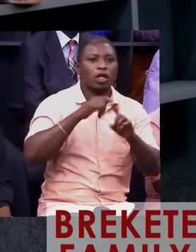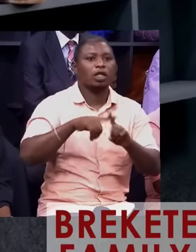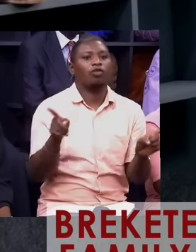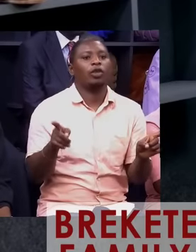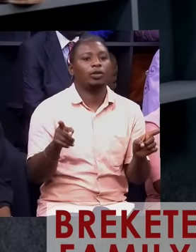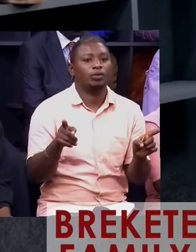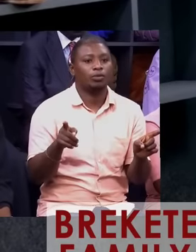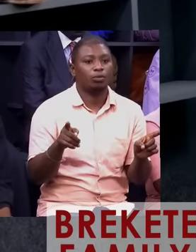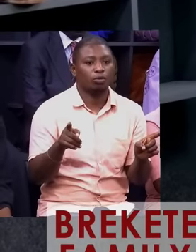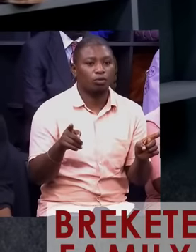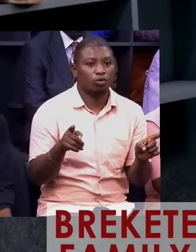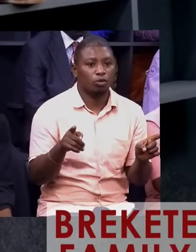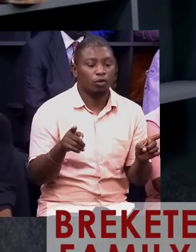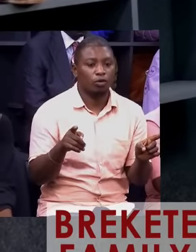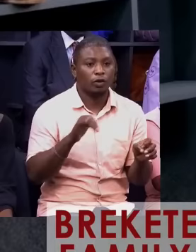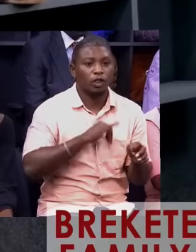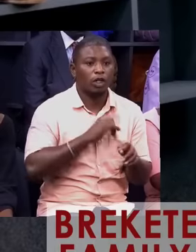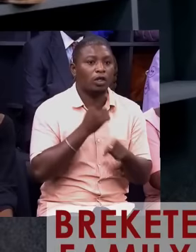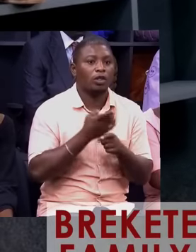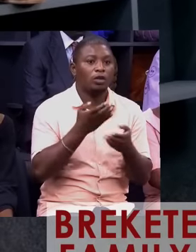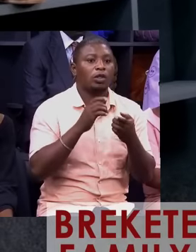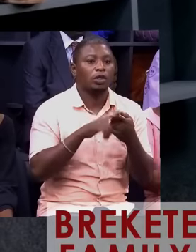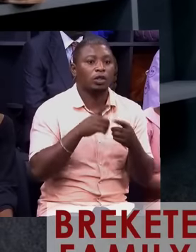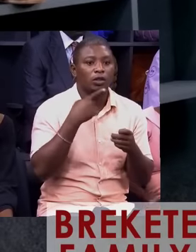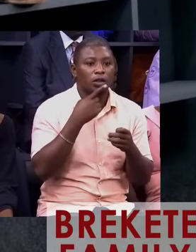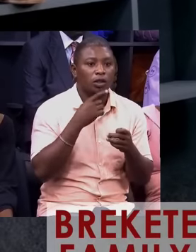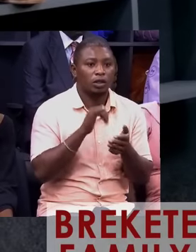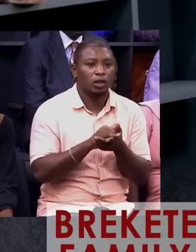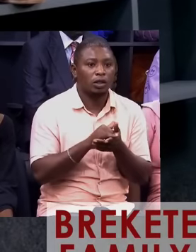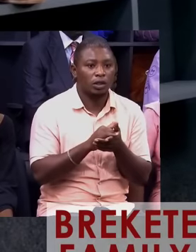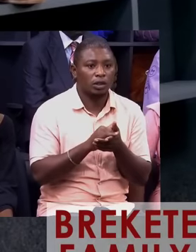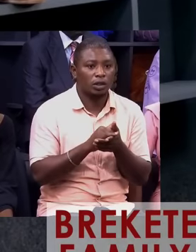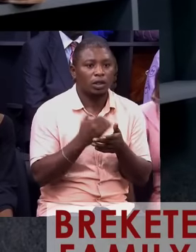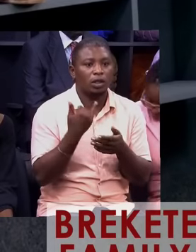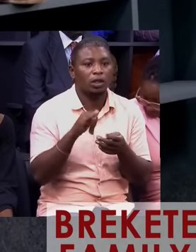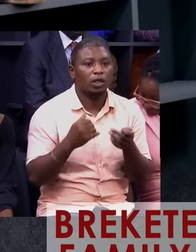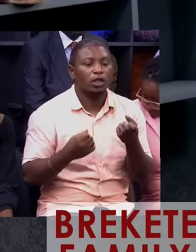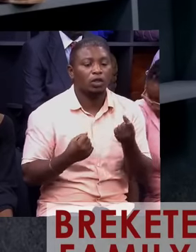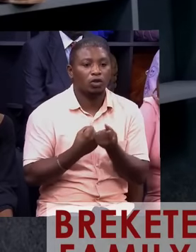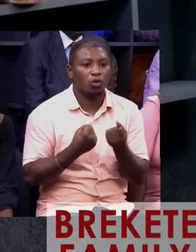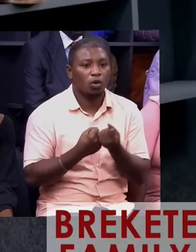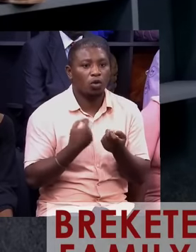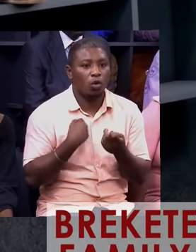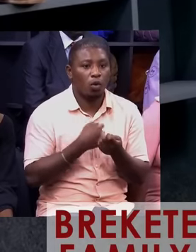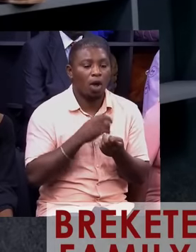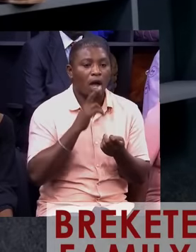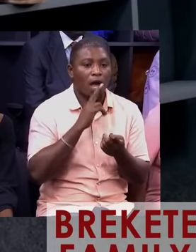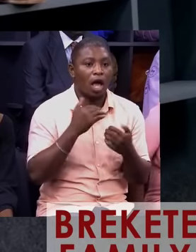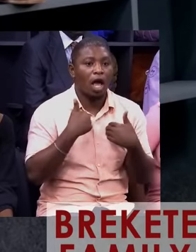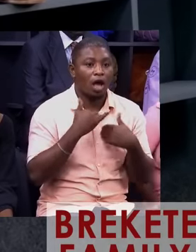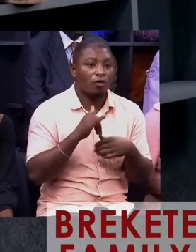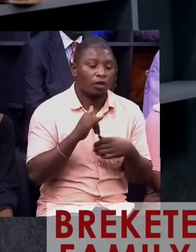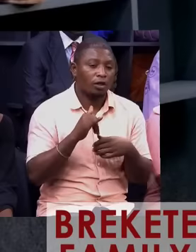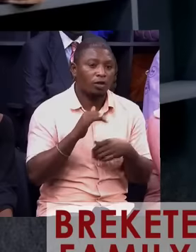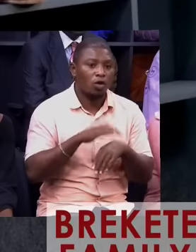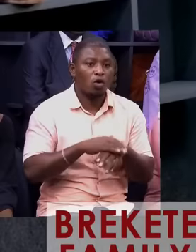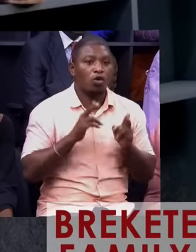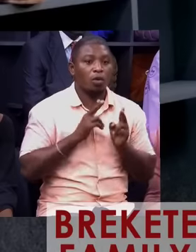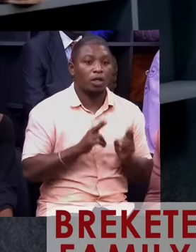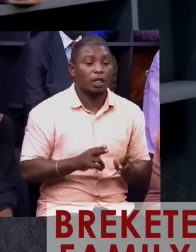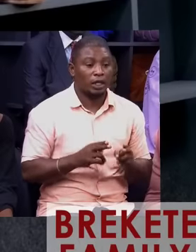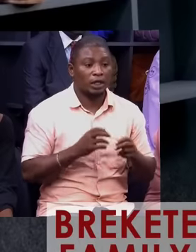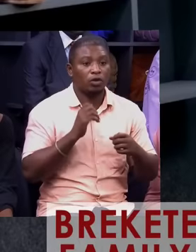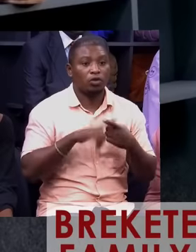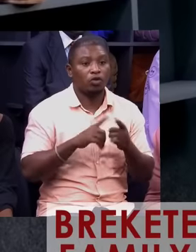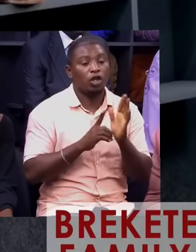different so I just wanted to say that the support we are having on humanitarian side to develop